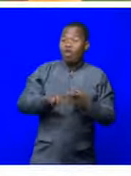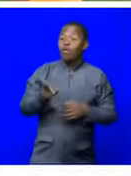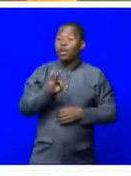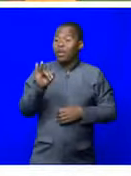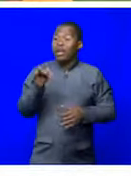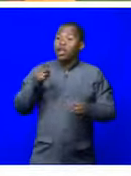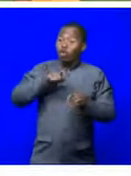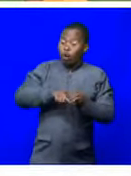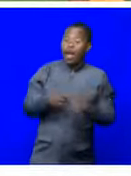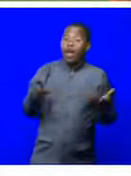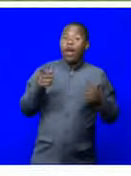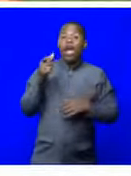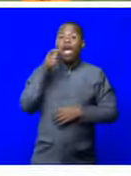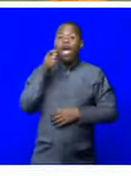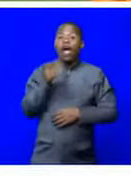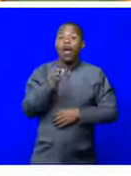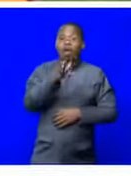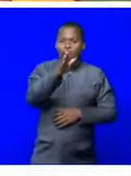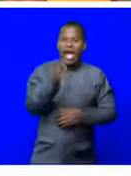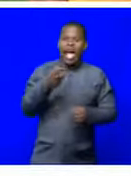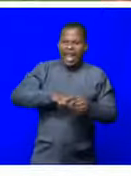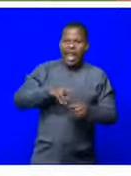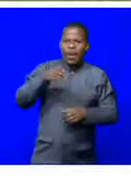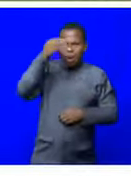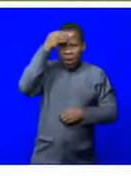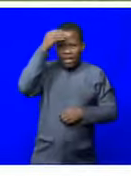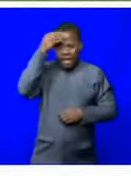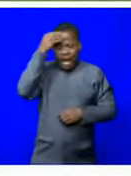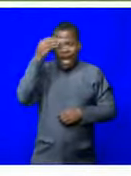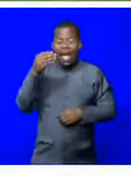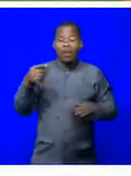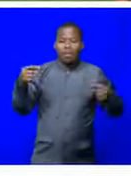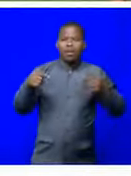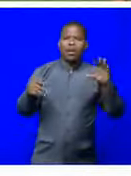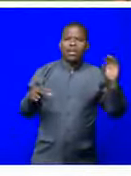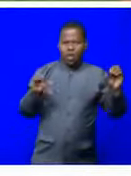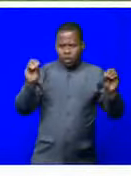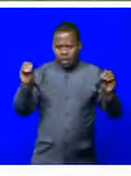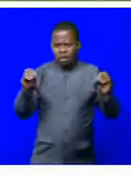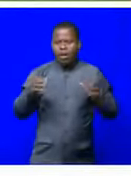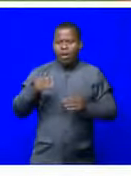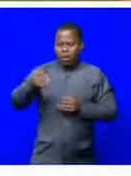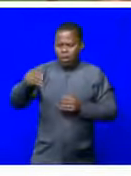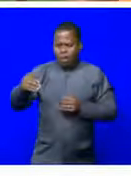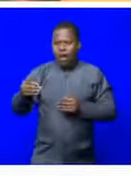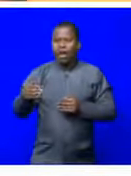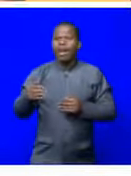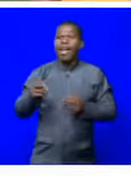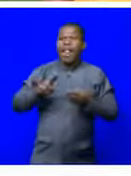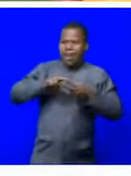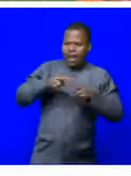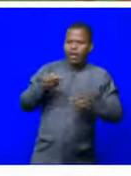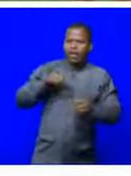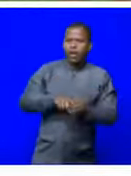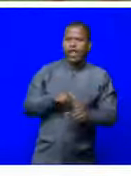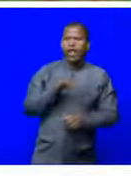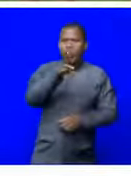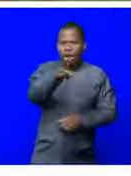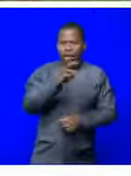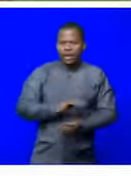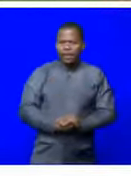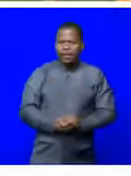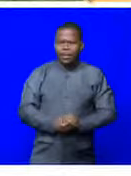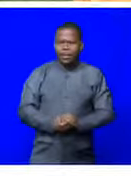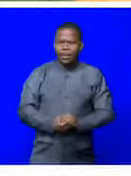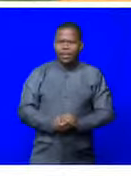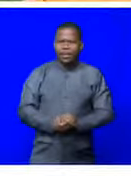enkundleni yeSive kaSomhlolo, iRoyal Leopard noma ingadlala ngekulingana itawuqhubekela esigabeni lesilandzelawo. Lobikile umsakati Eswatini TV